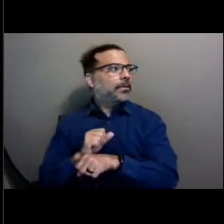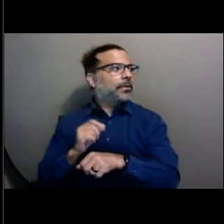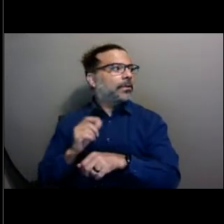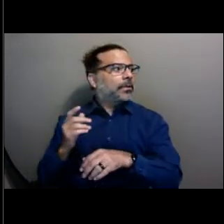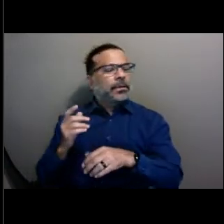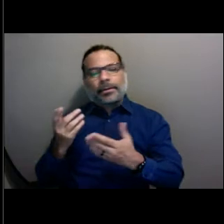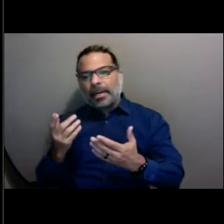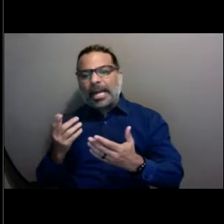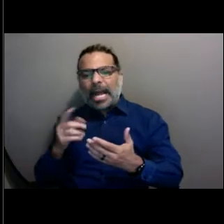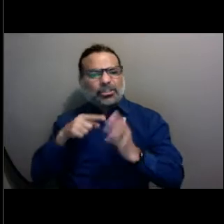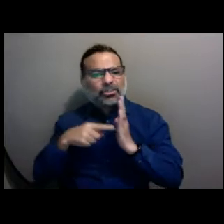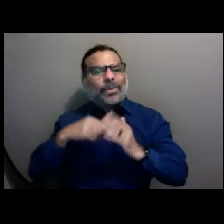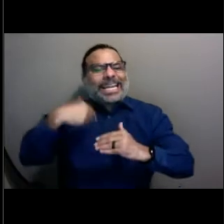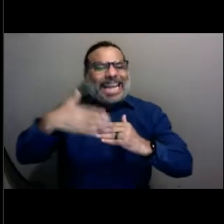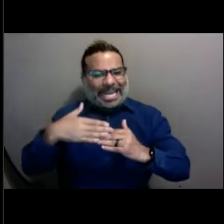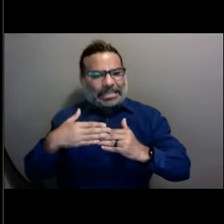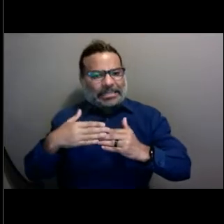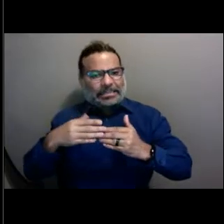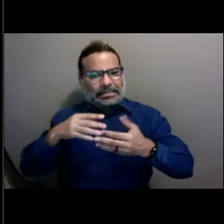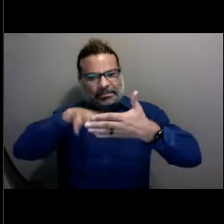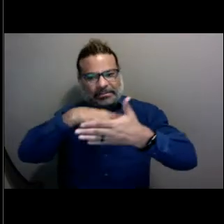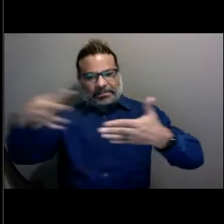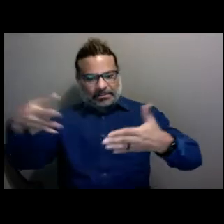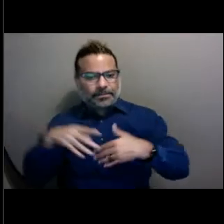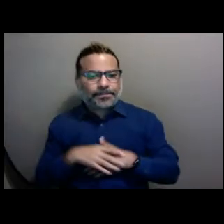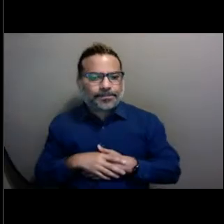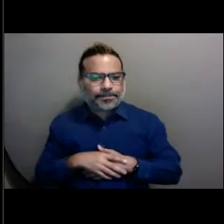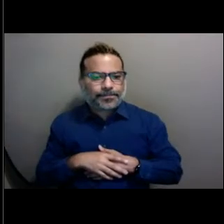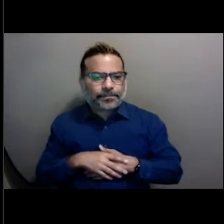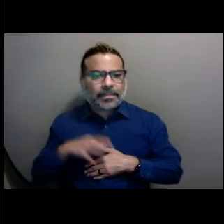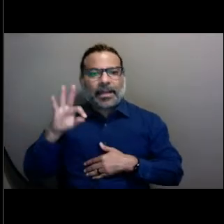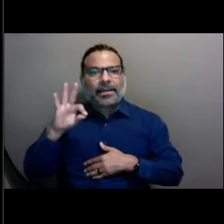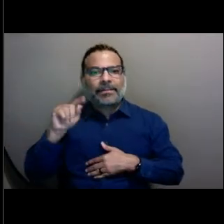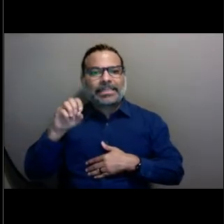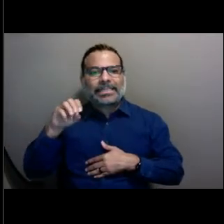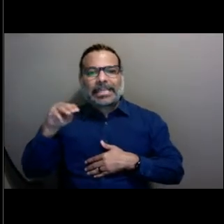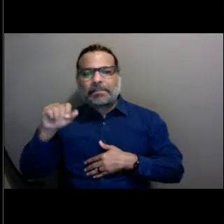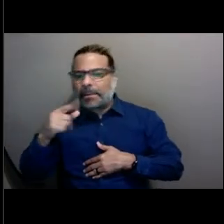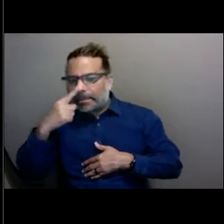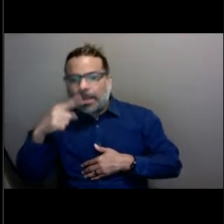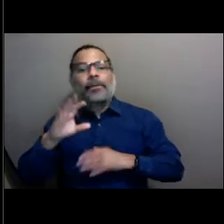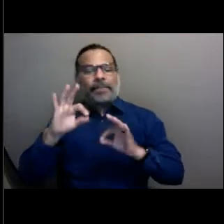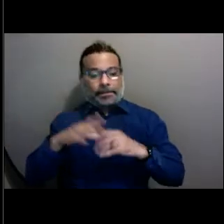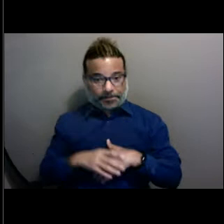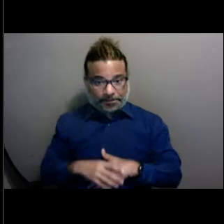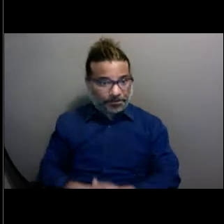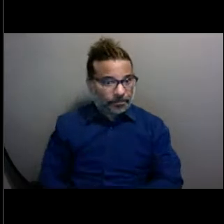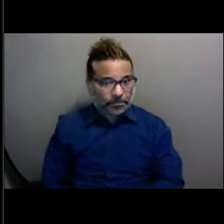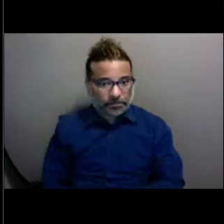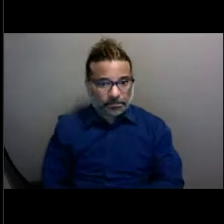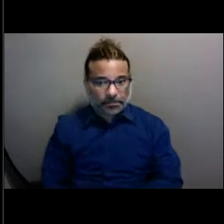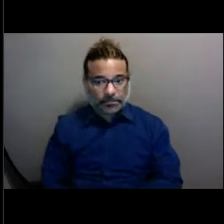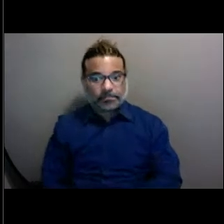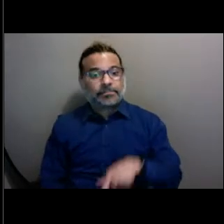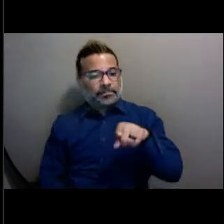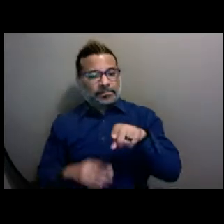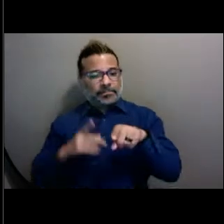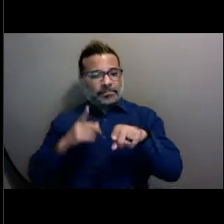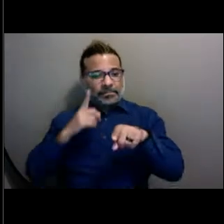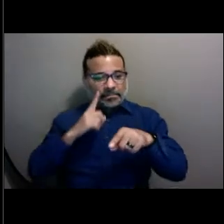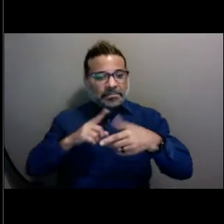next graph. Next slide, please, Fatima. So next slide, please. Yeah, so here we show a heat